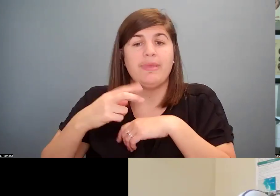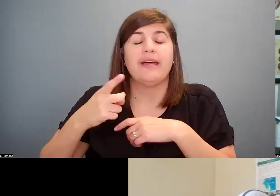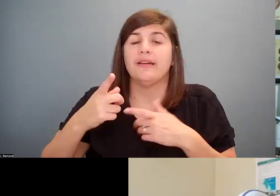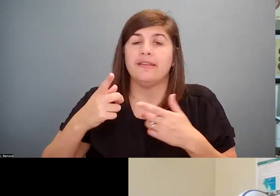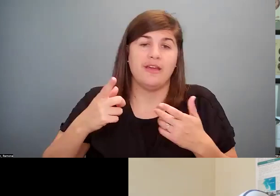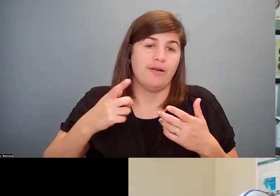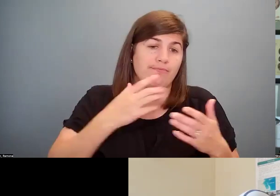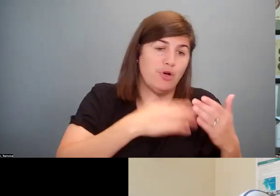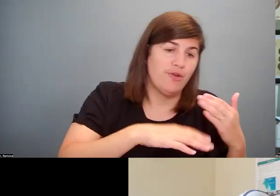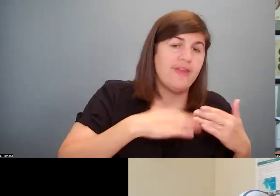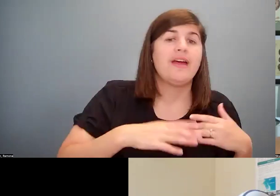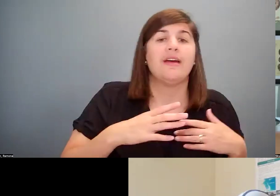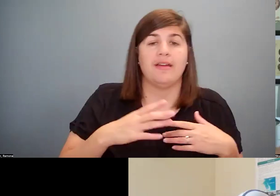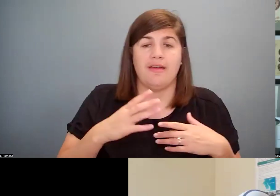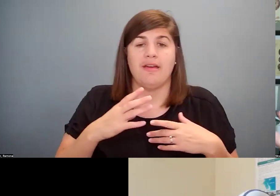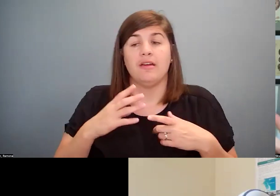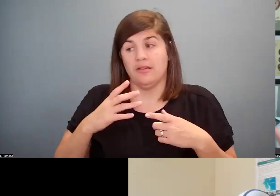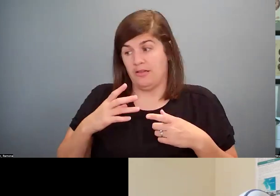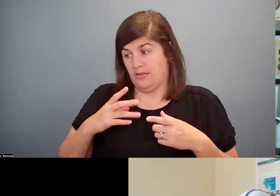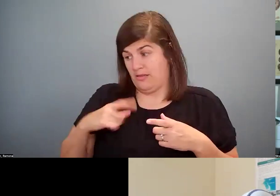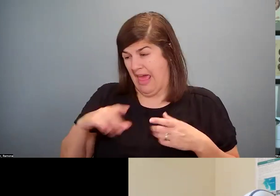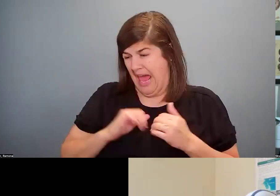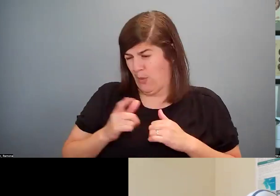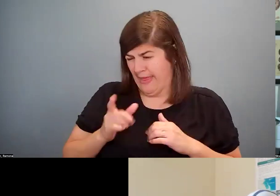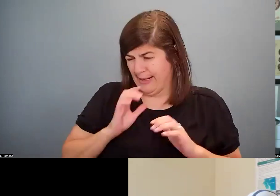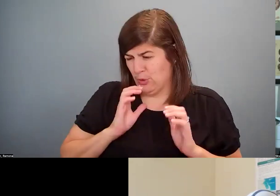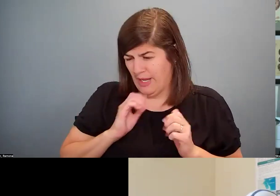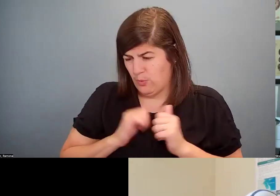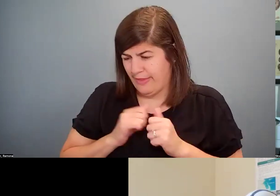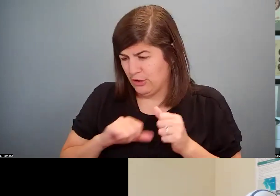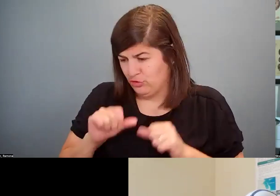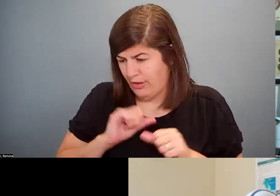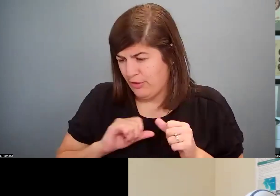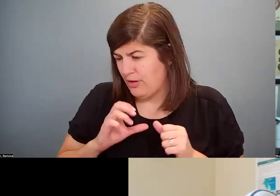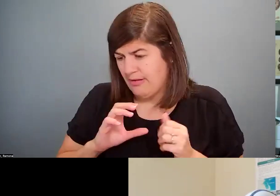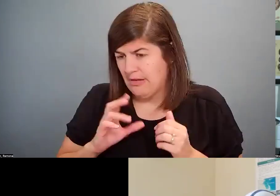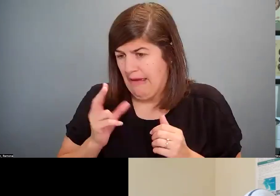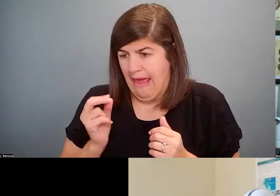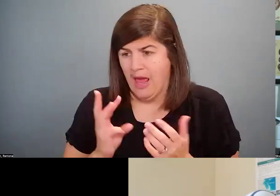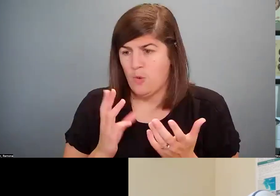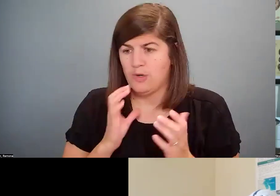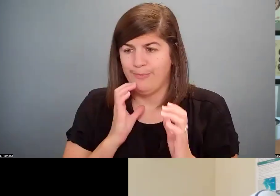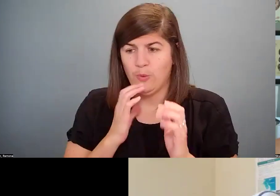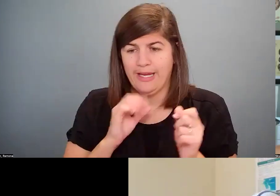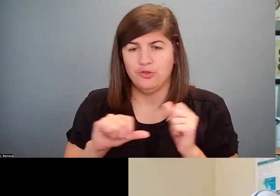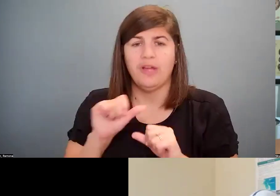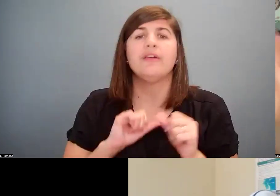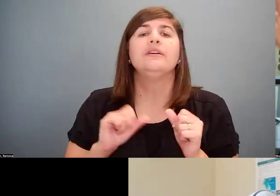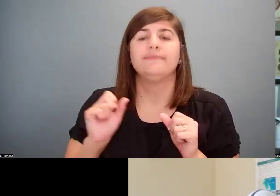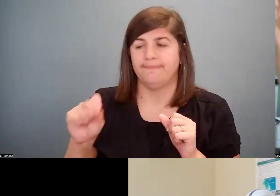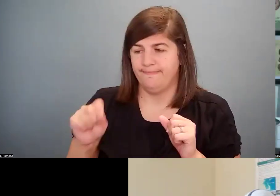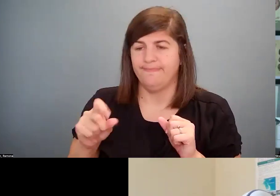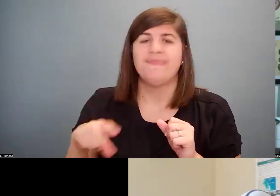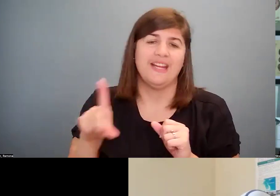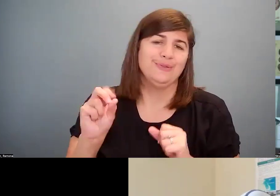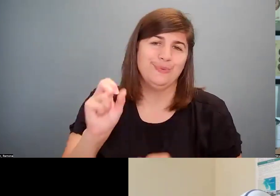mating. Very cool. How do whales communicate with each other? And if so, how do they do it? They do communicate with each